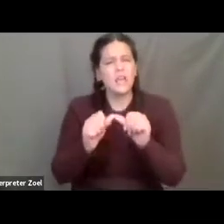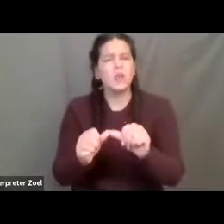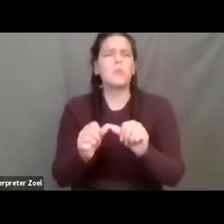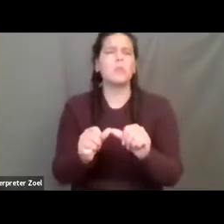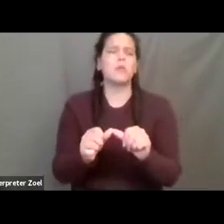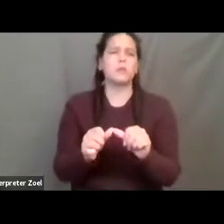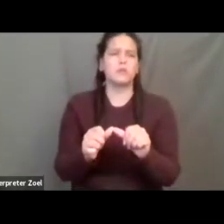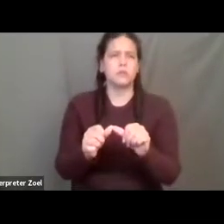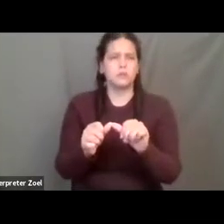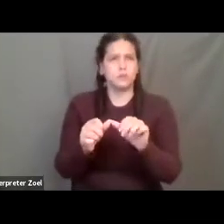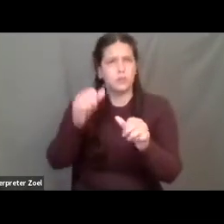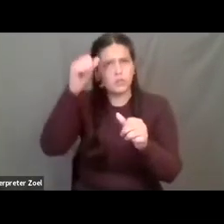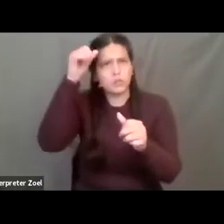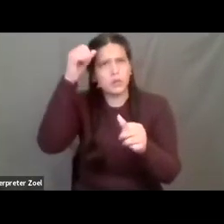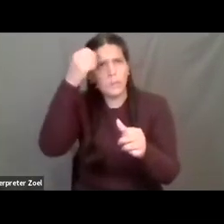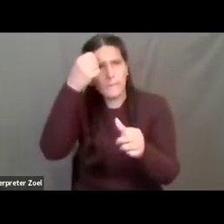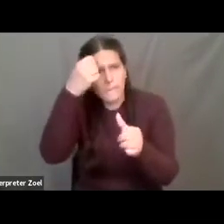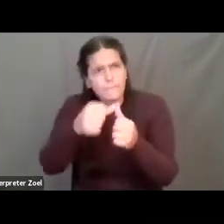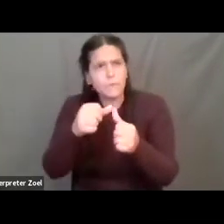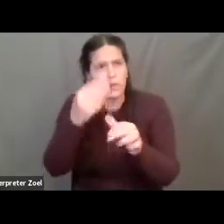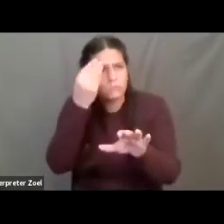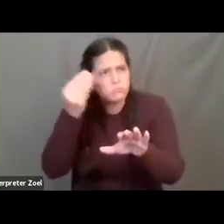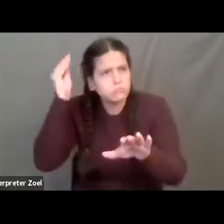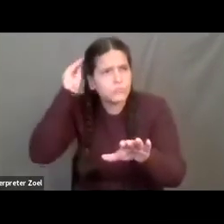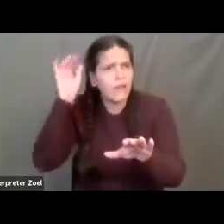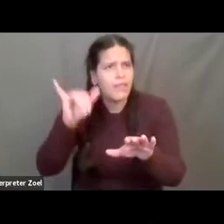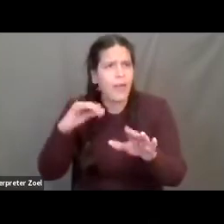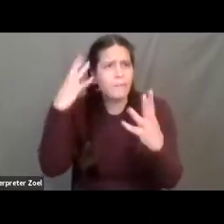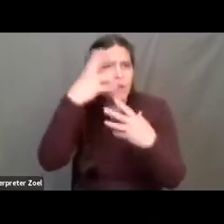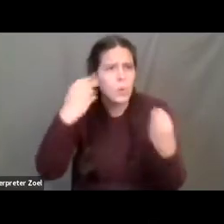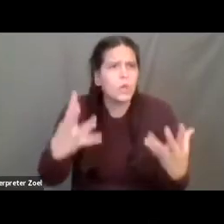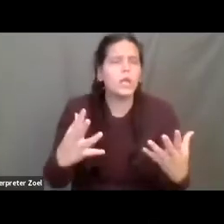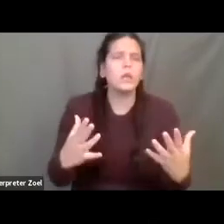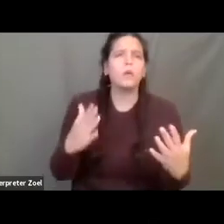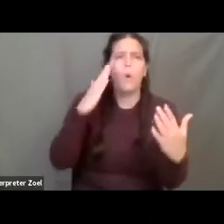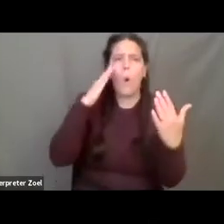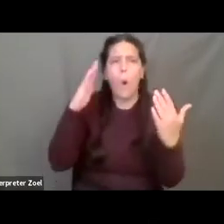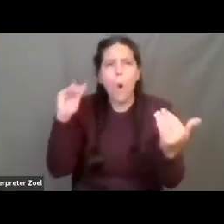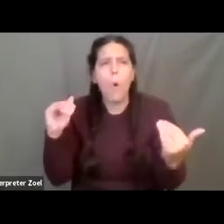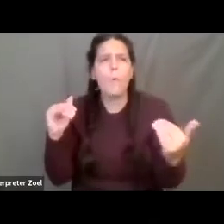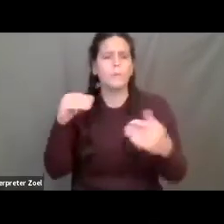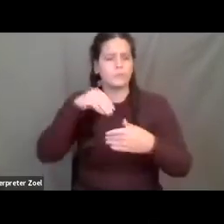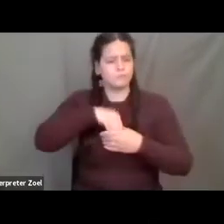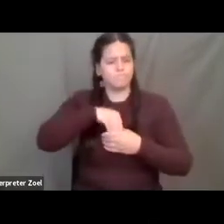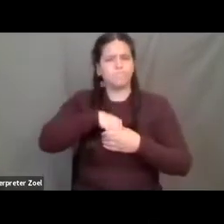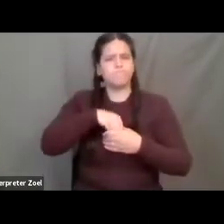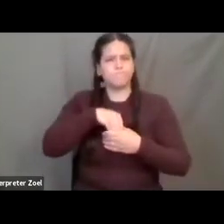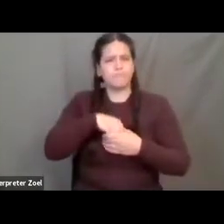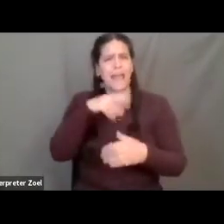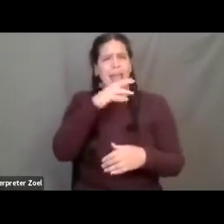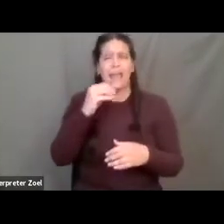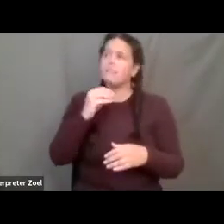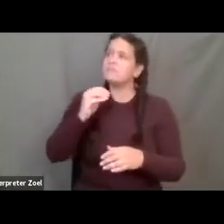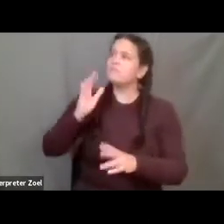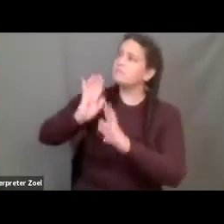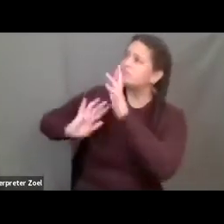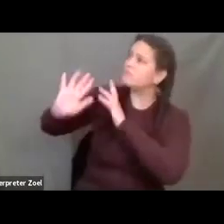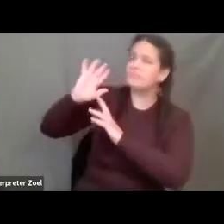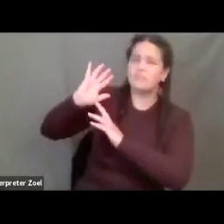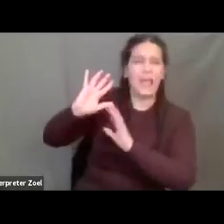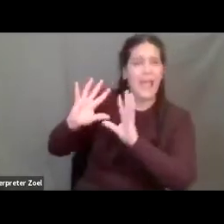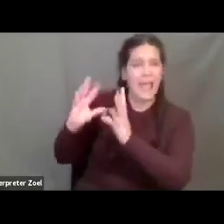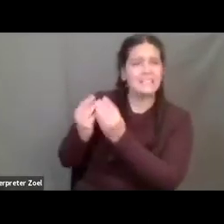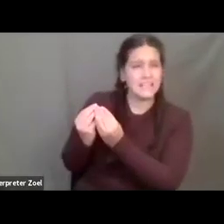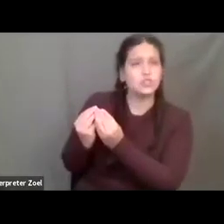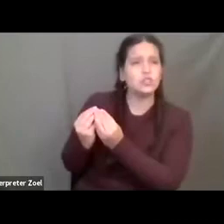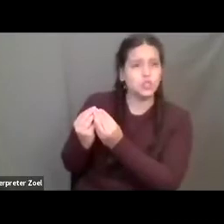that life that's around us, and also our ancestors that are still holding us up and helping us. You know, so